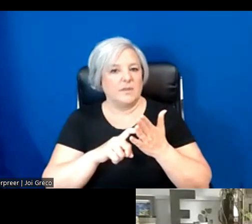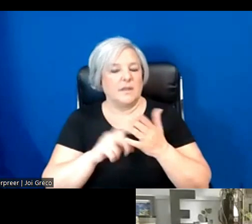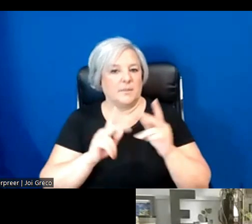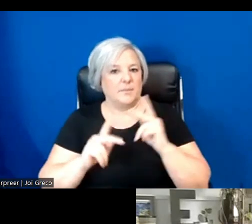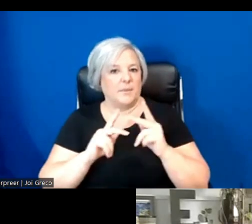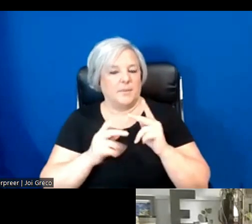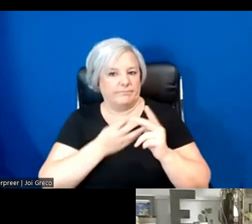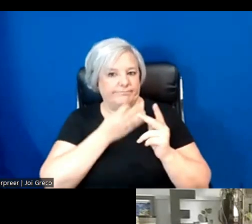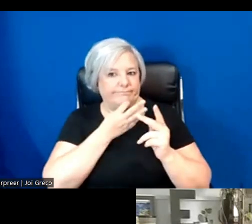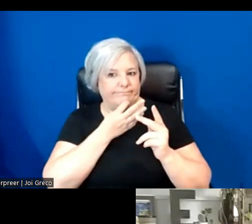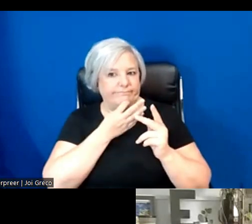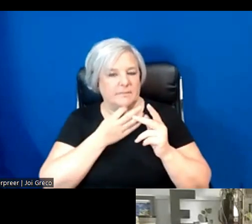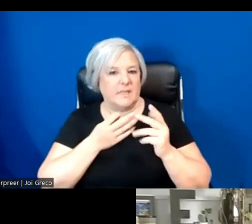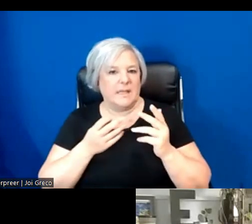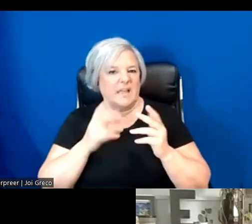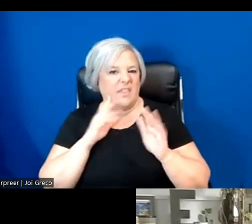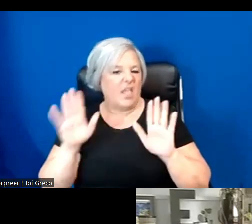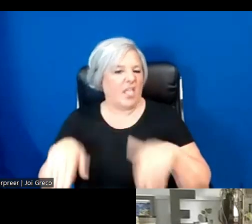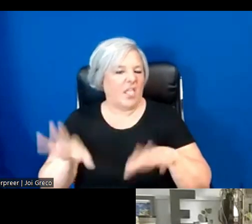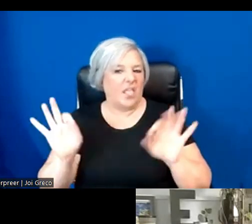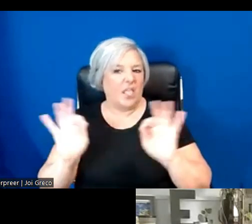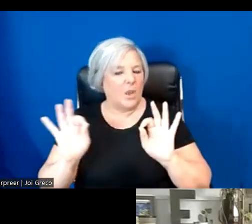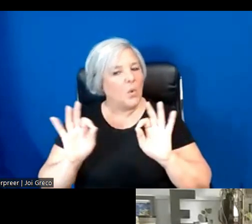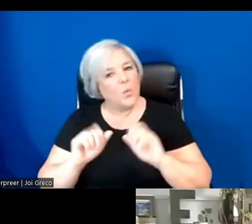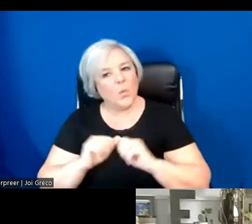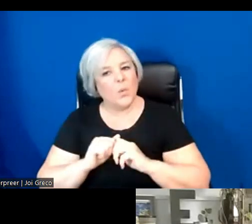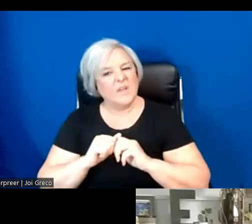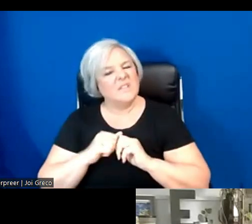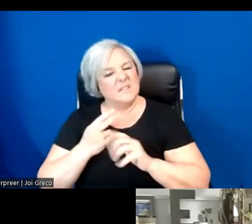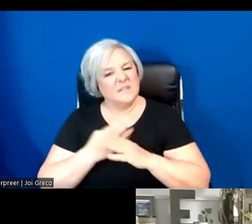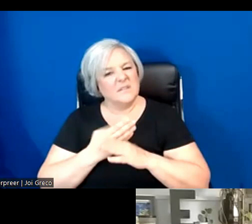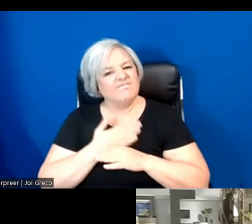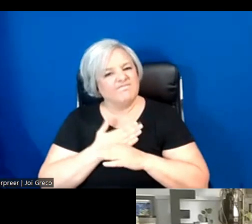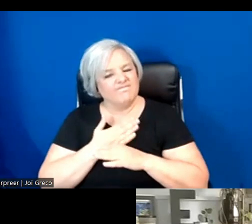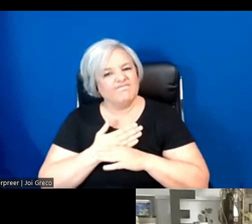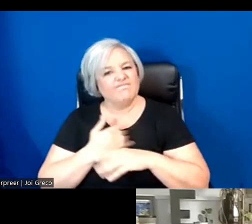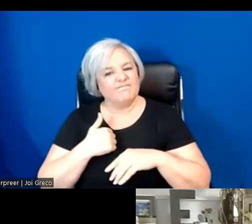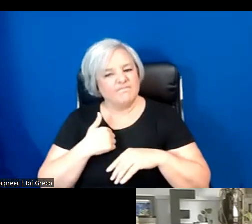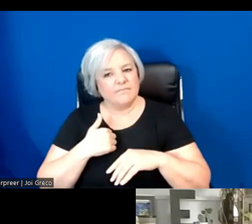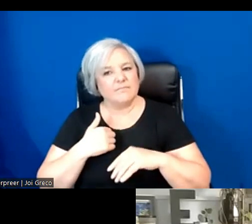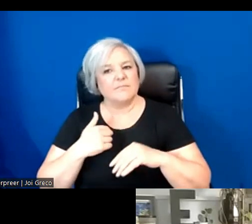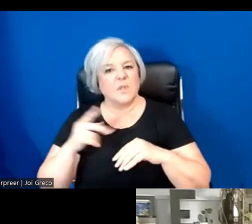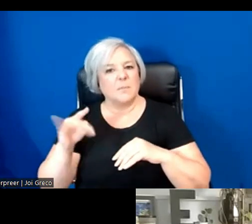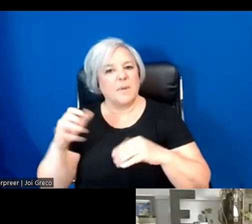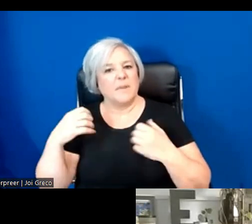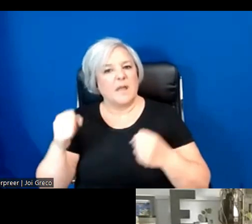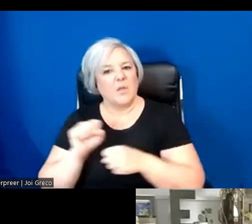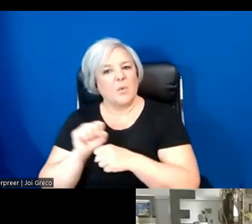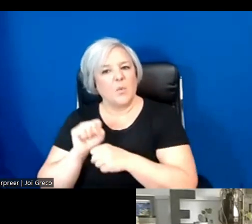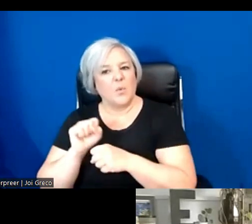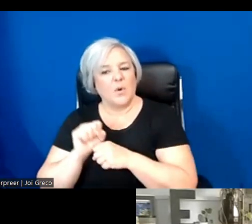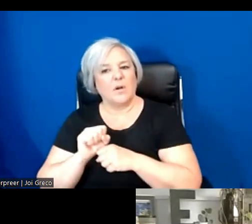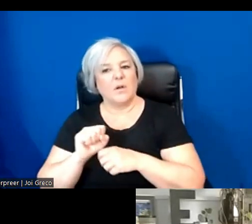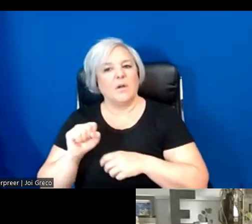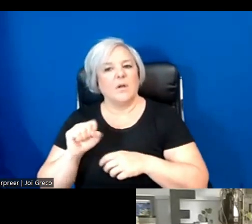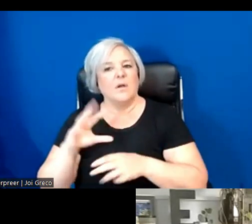and training and not belittle them. One of the things that I get pet peeves sometimes when I see public health work done by people who